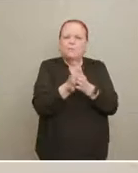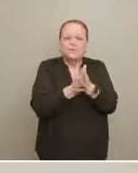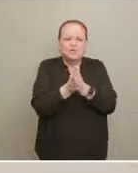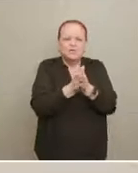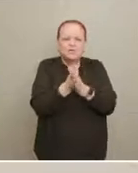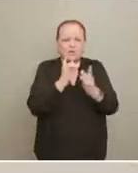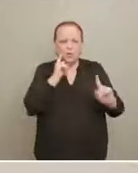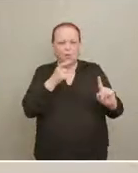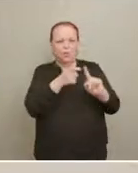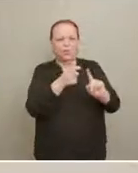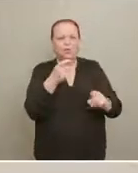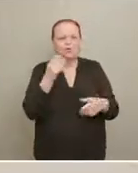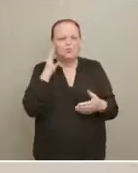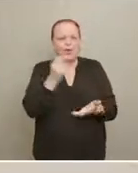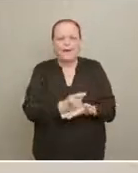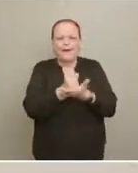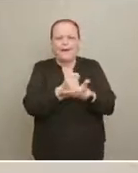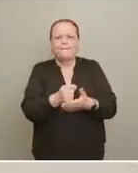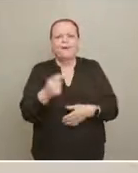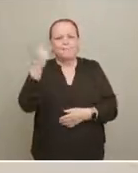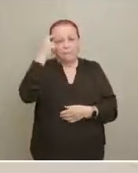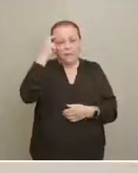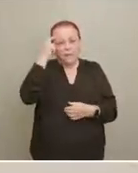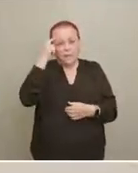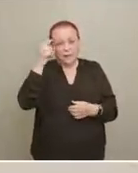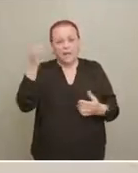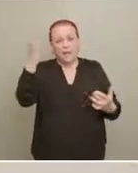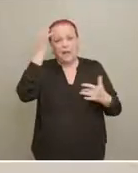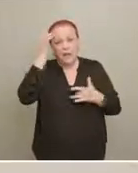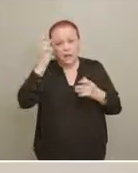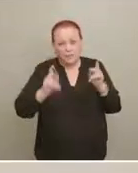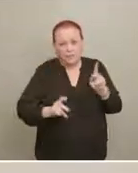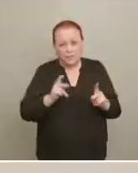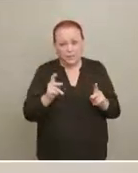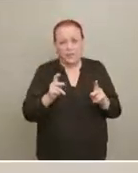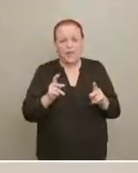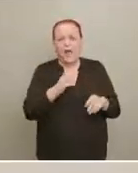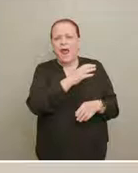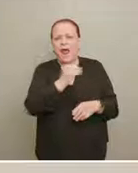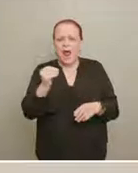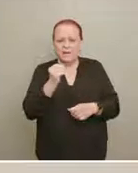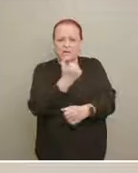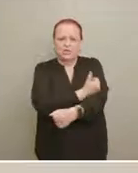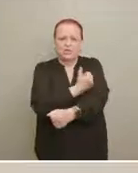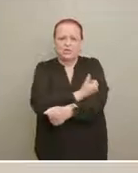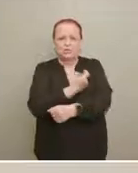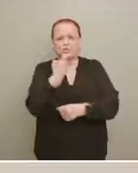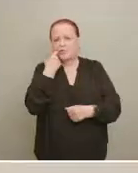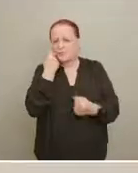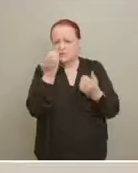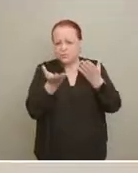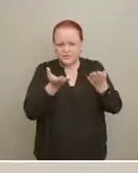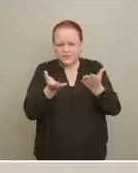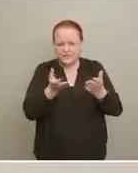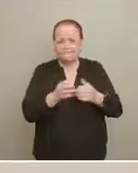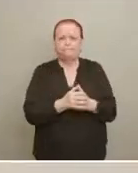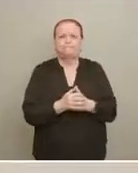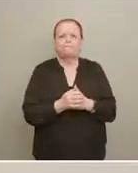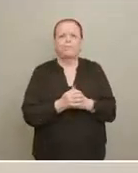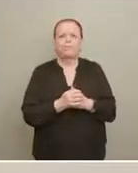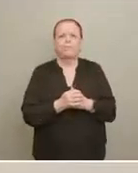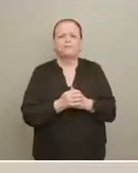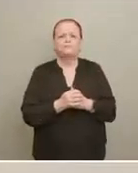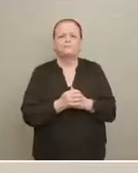mentally ill patients, as well as to provide good addiction treatment services to get people out